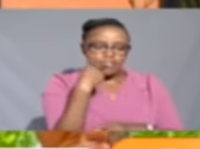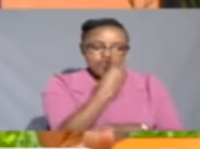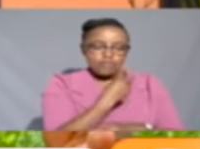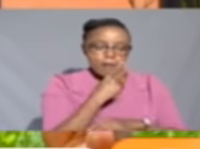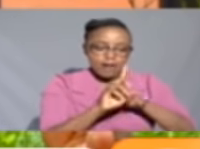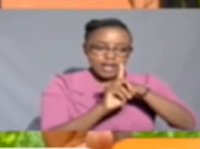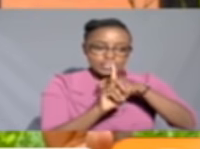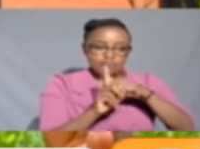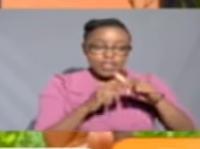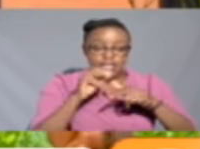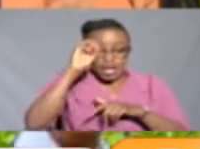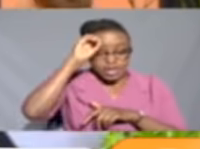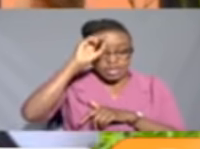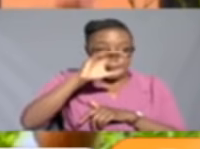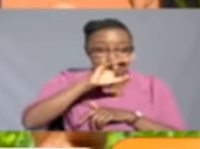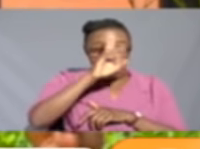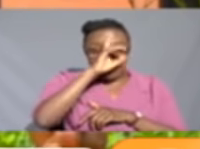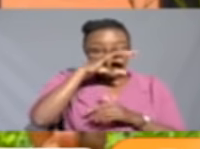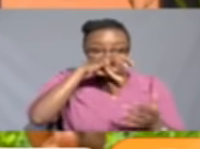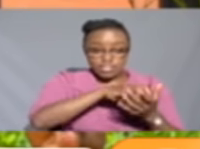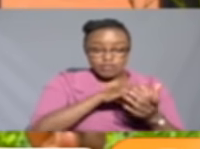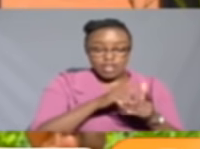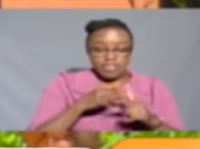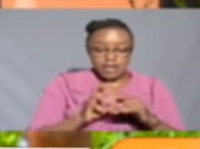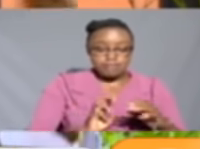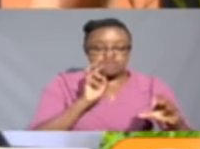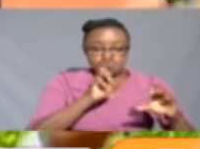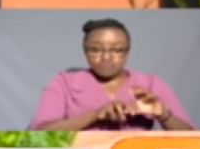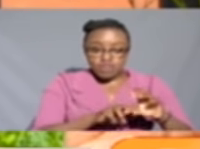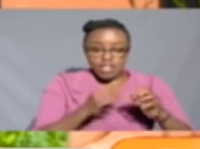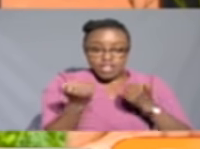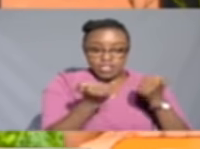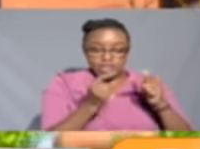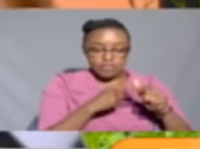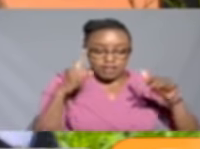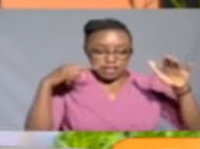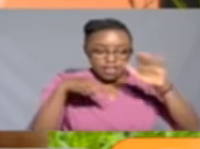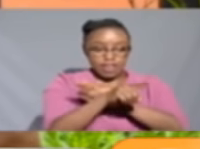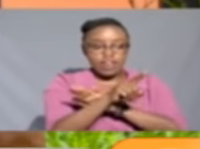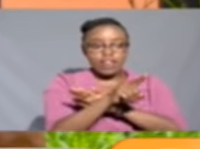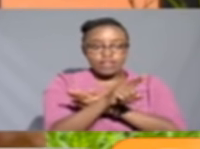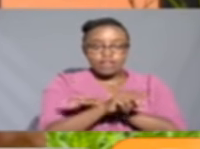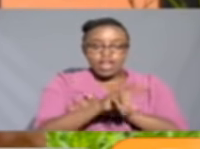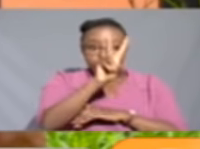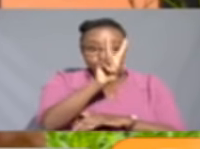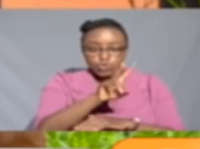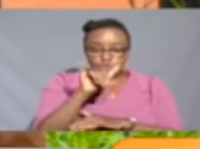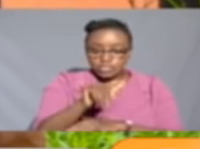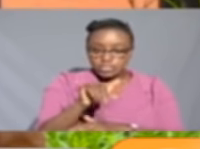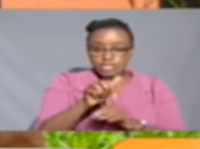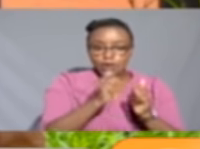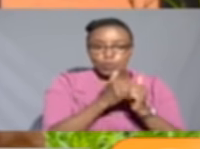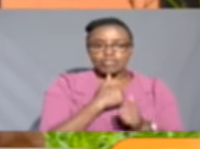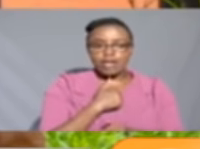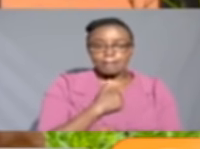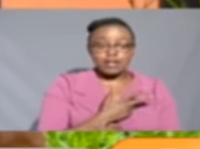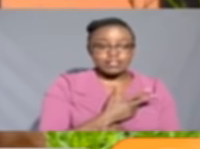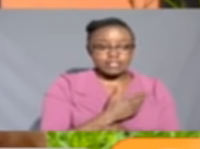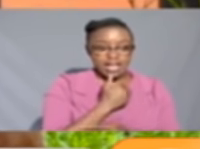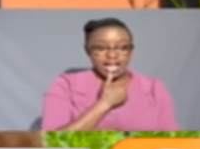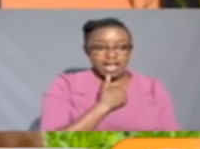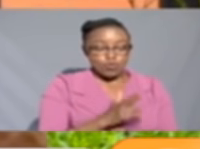they take me to Kiambu police station. They put me in a vehicle. They go inside. 2 of them remained with me. They are armed to the